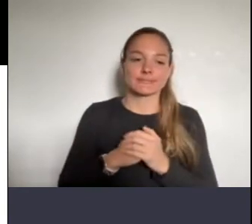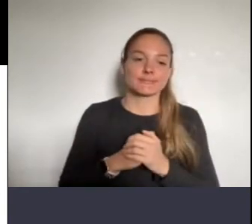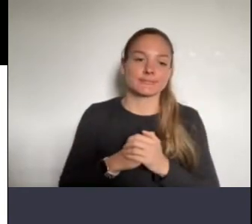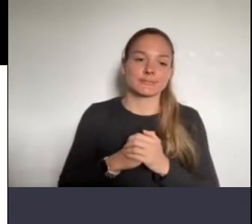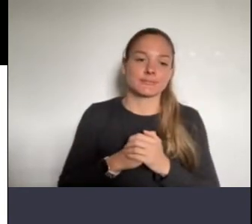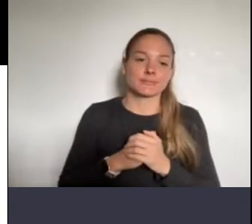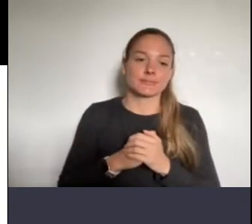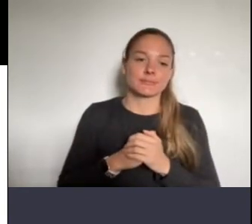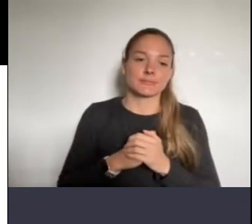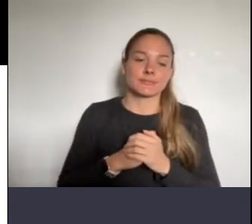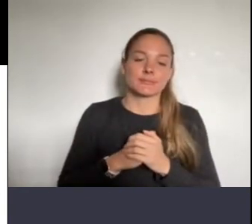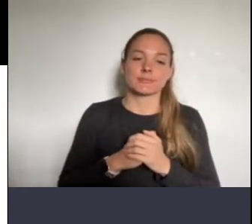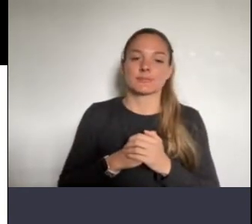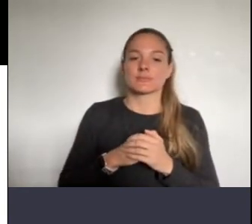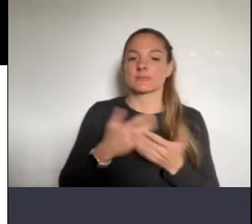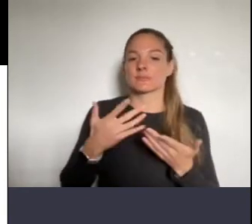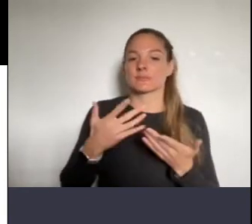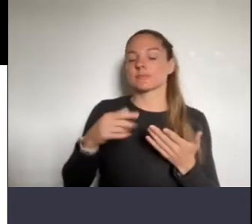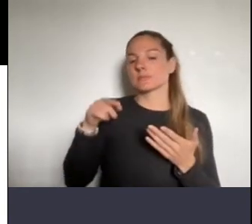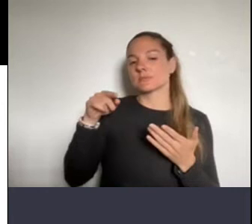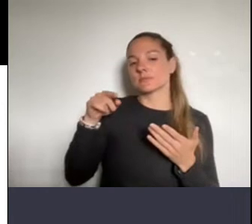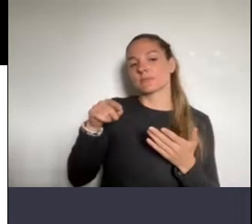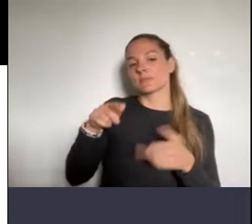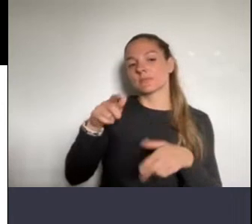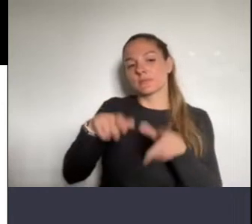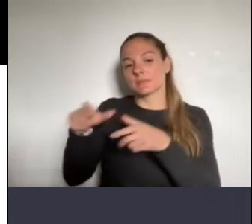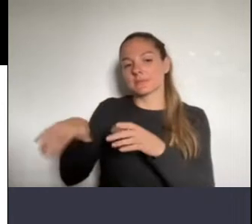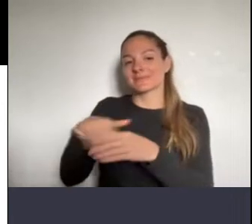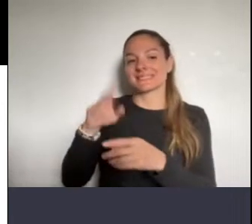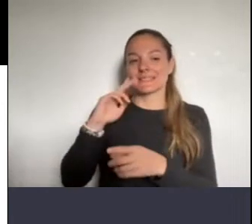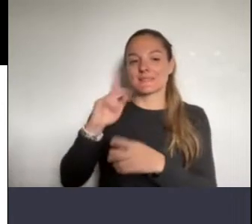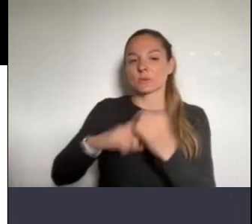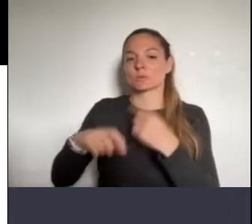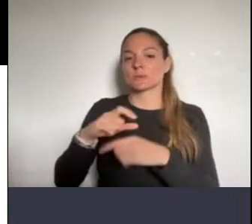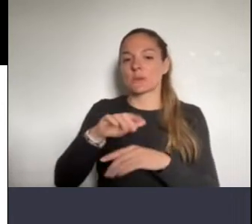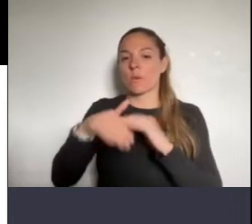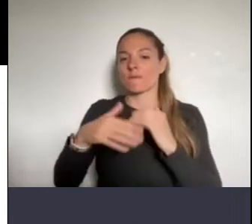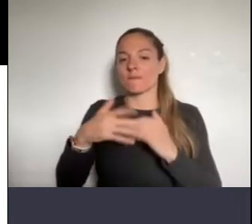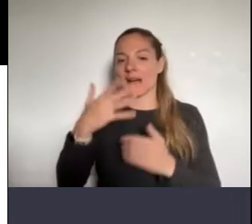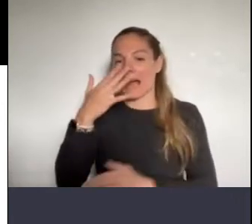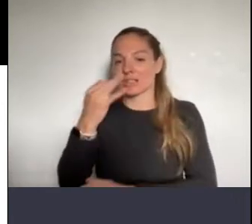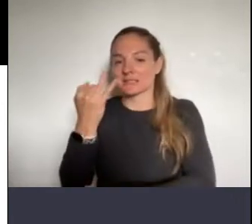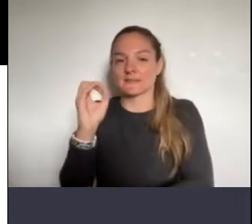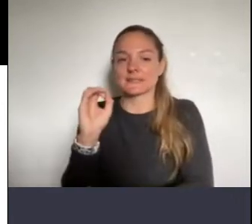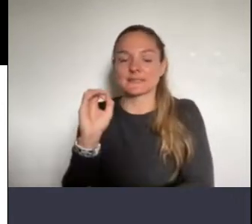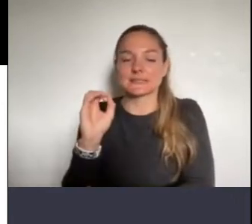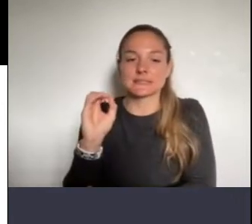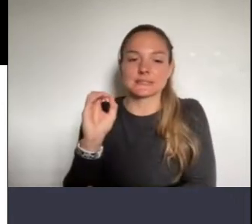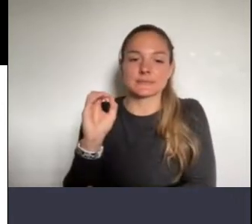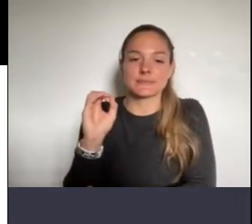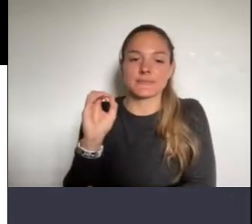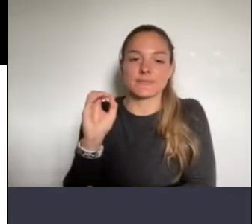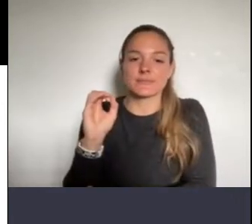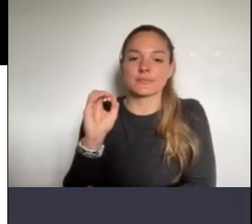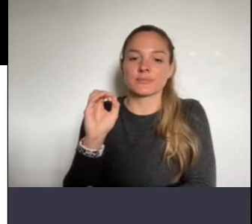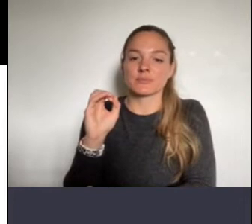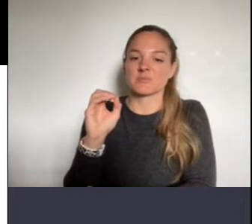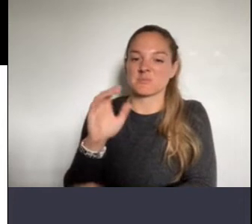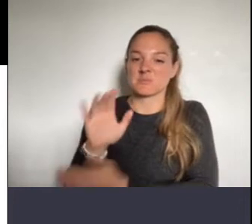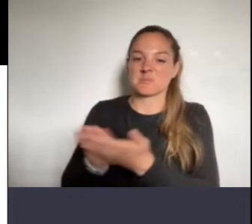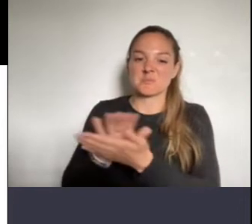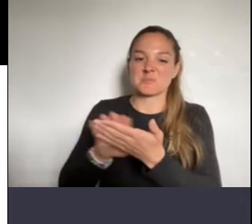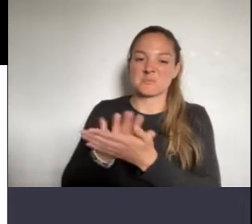of years lived with disability for those over the age of 70. There is you're twice the risk